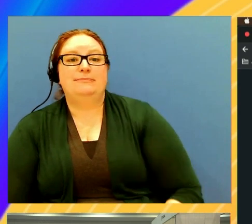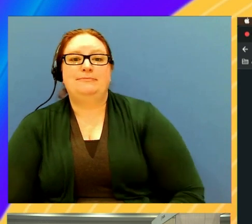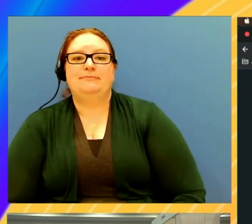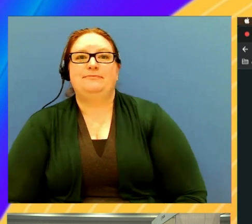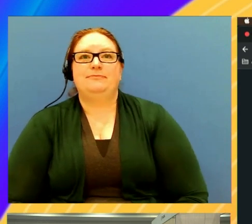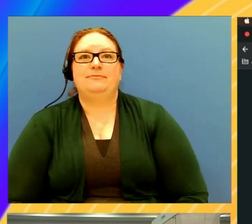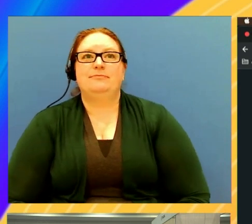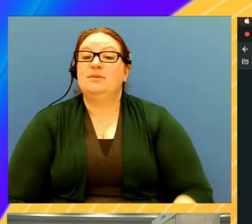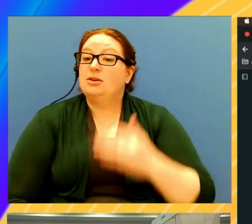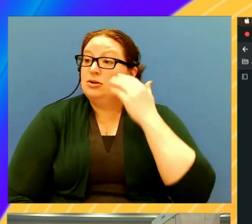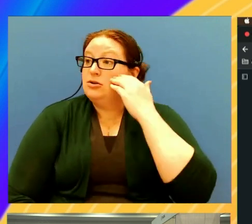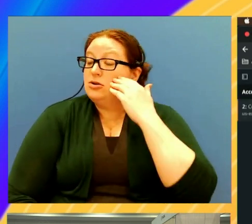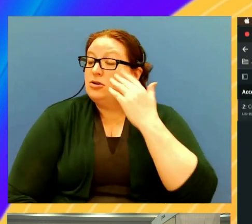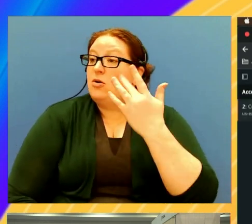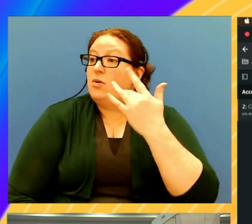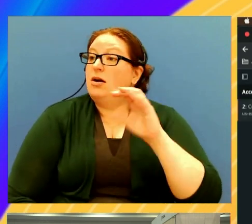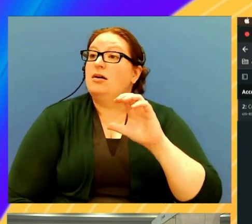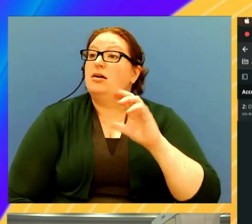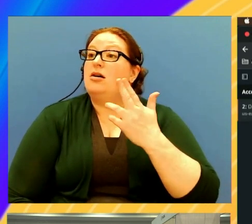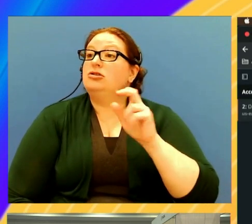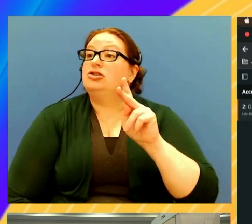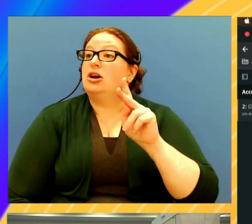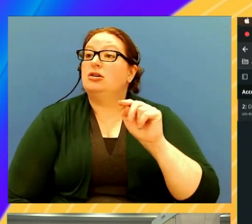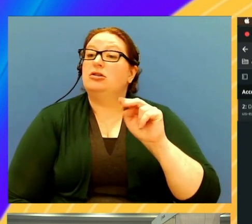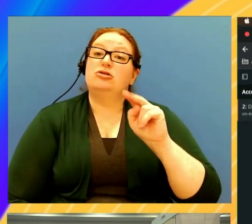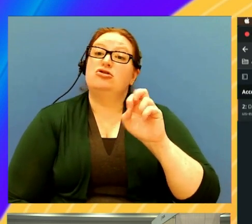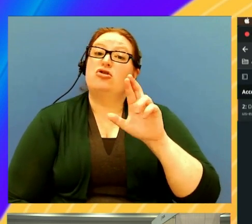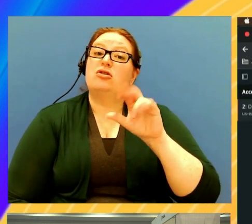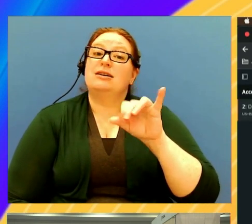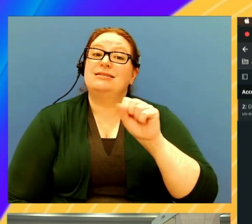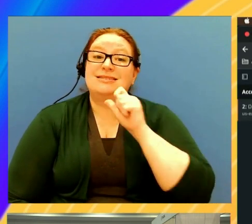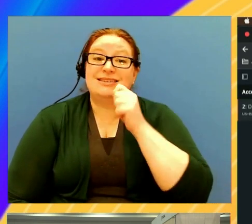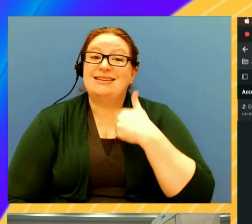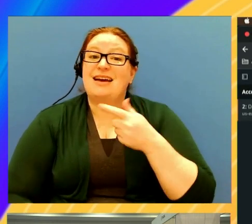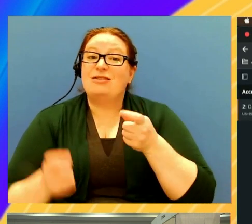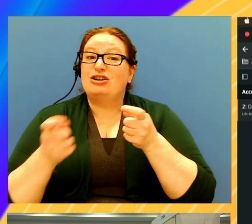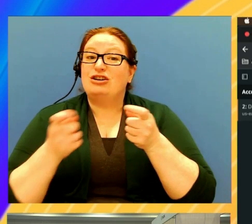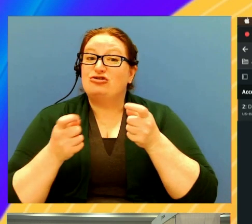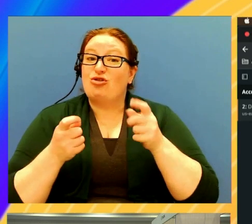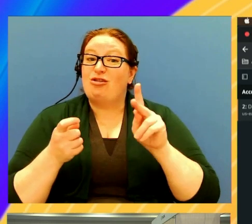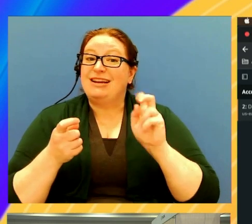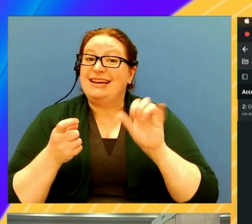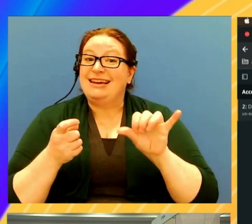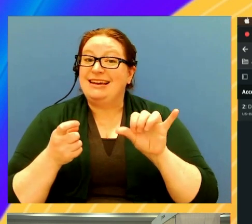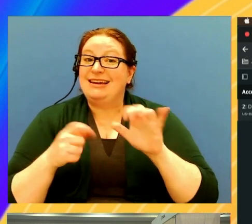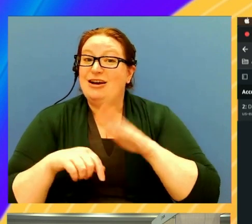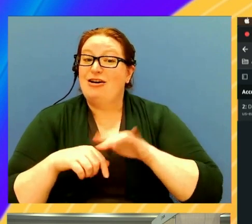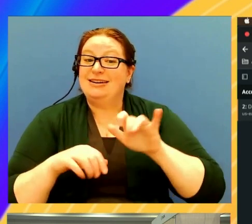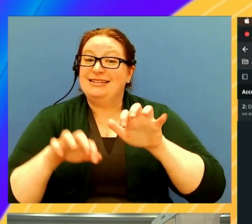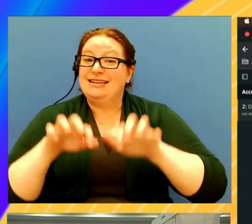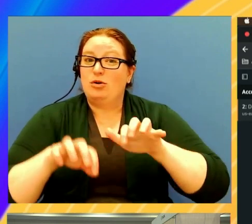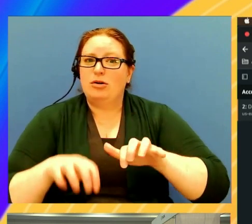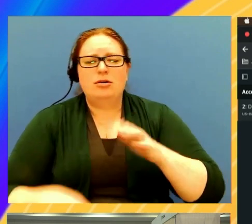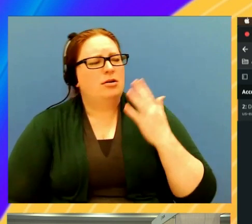why Chuck Norris doesn't have a control key on his keyboard? Why is that? He's always in control.